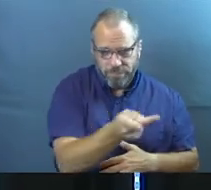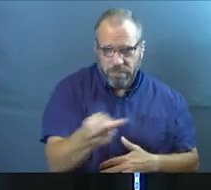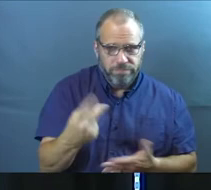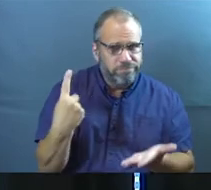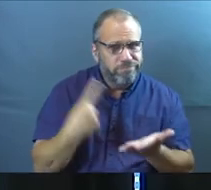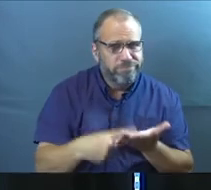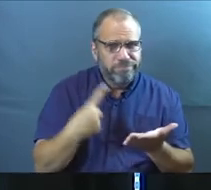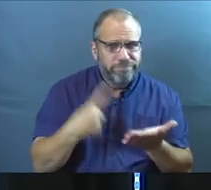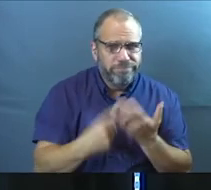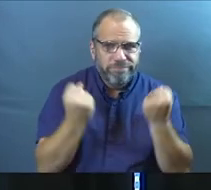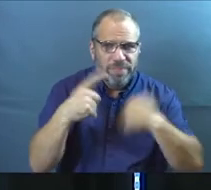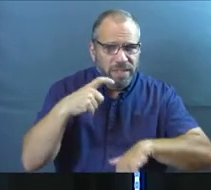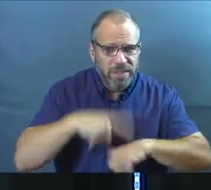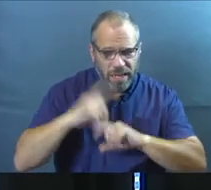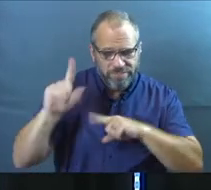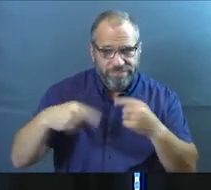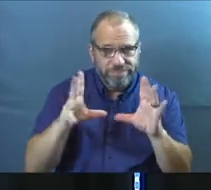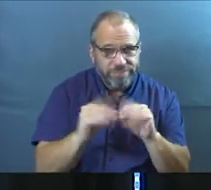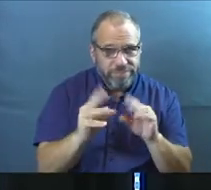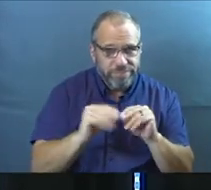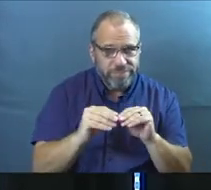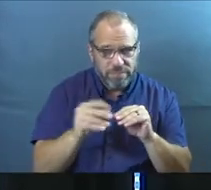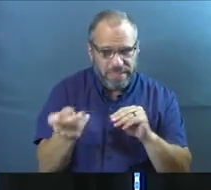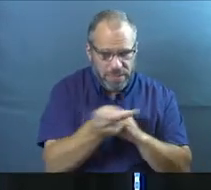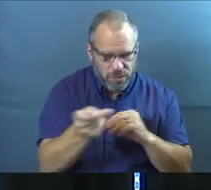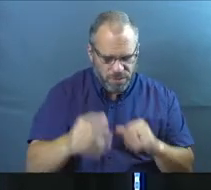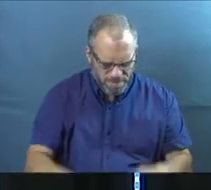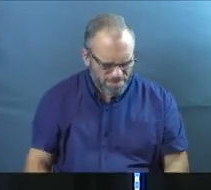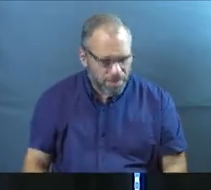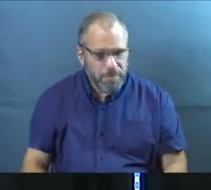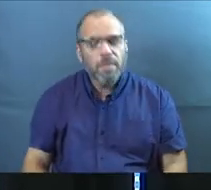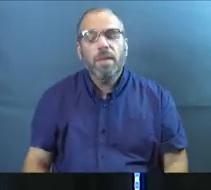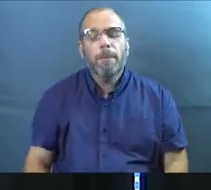this countless times.